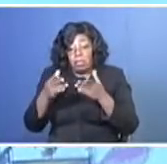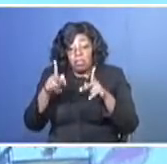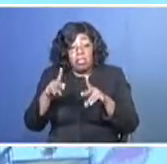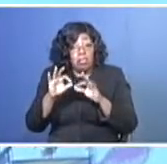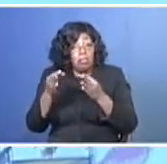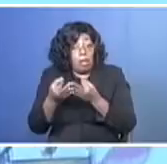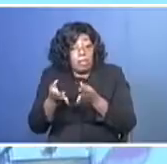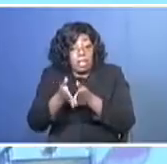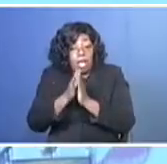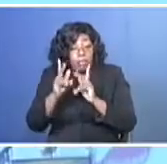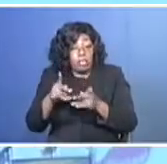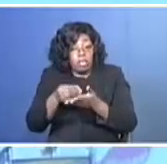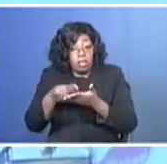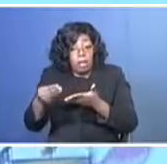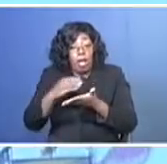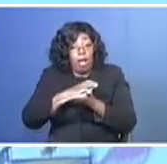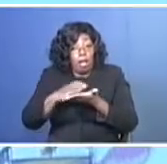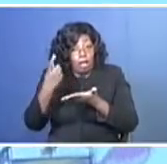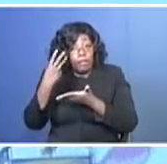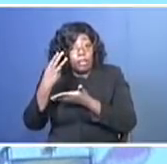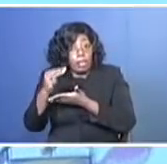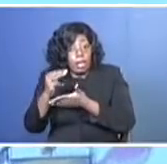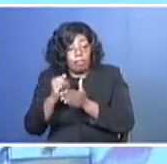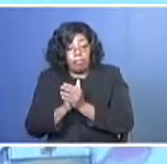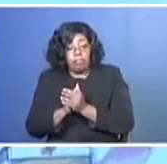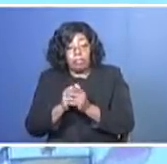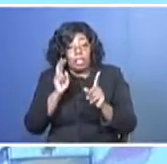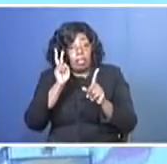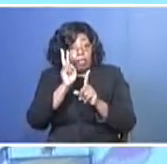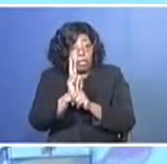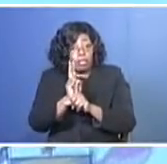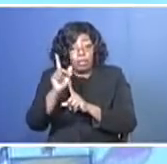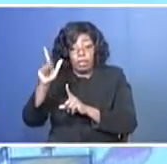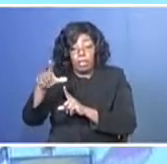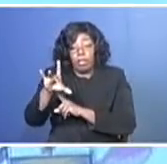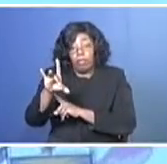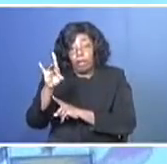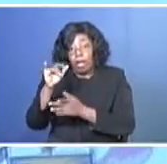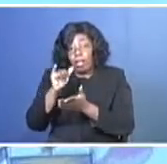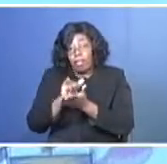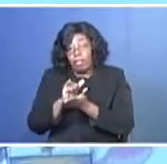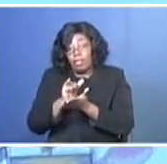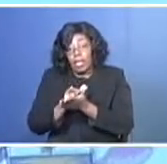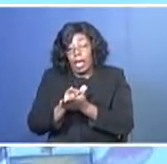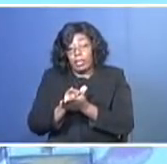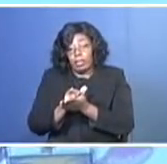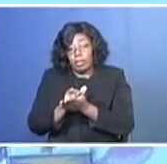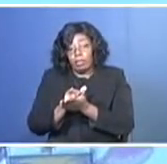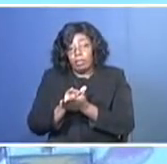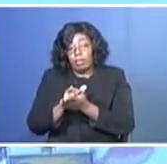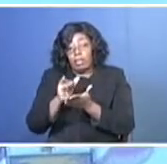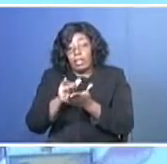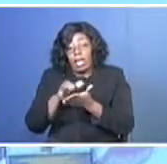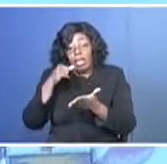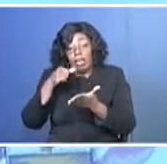the recipient to purchase a card for them. The victim would only later discover that the request came from a fictitious email